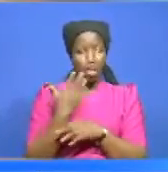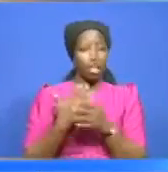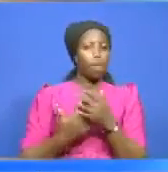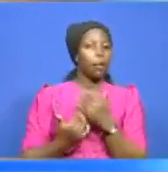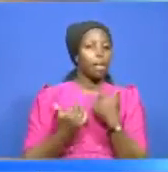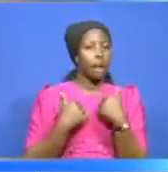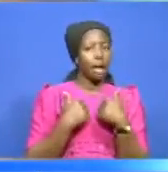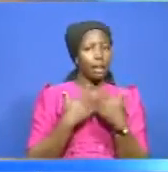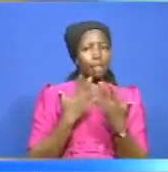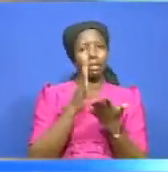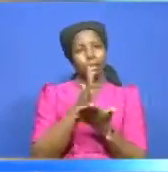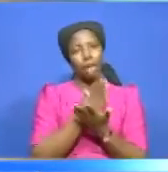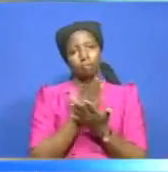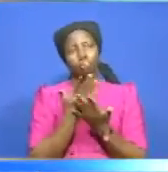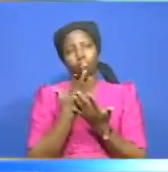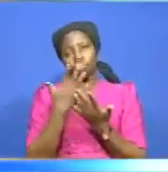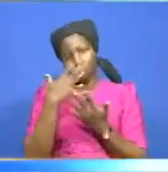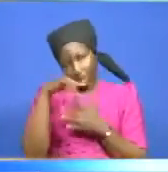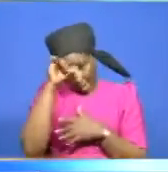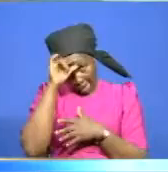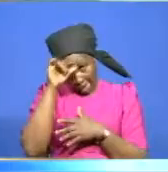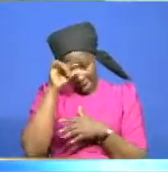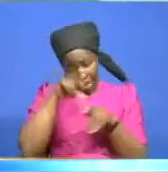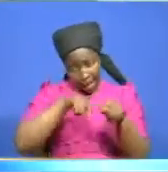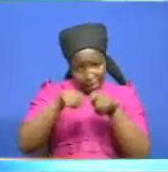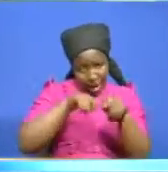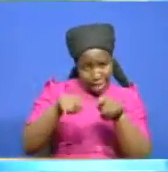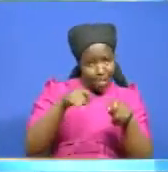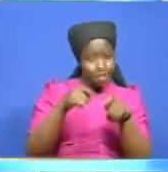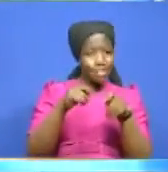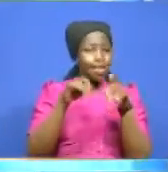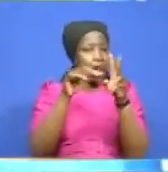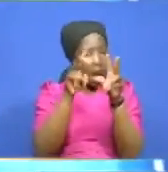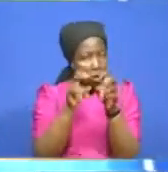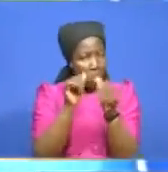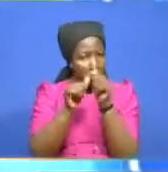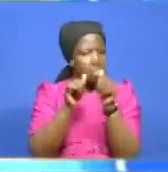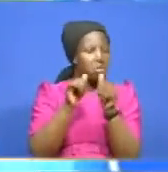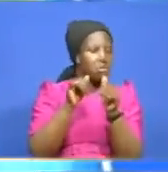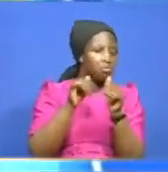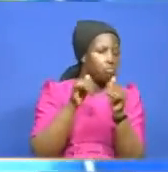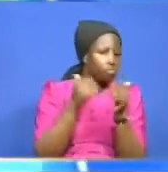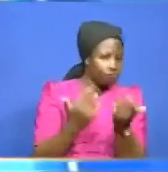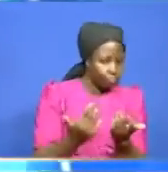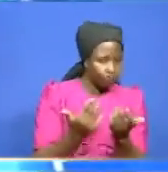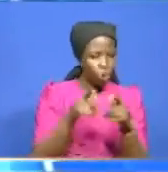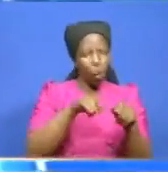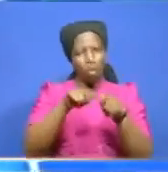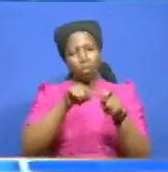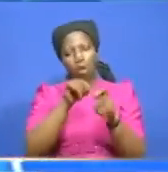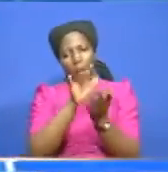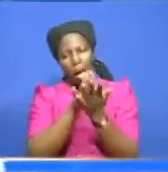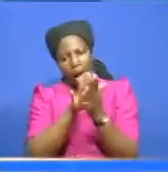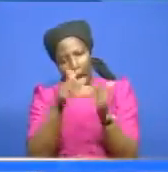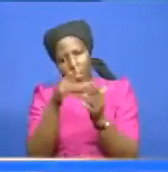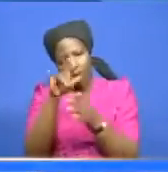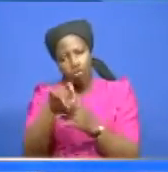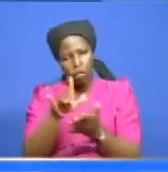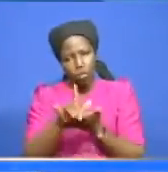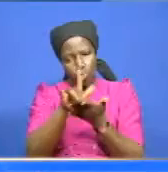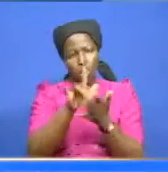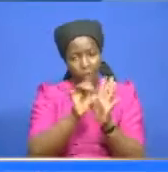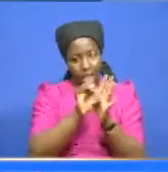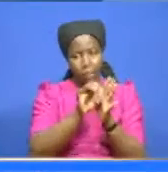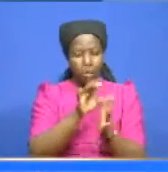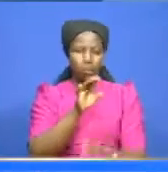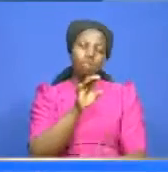certain element of governance that used to restrict banks in how they can give out money. For example, the debt ratio was a